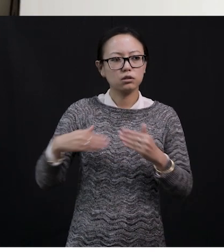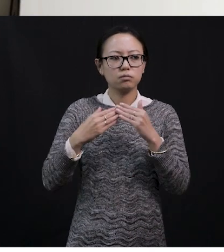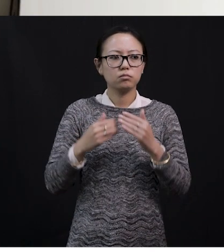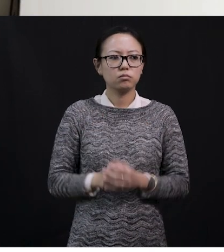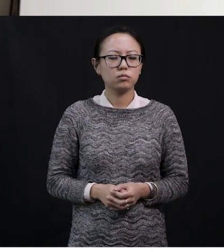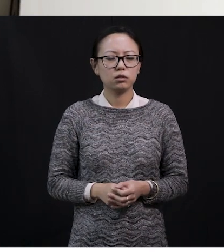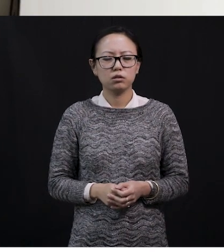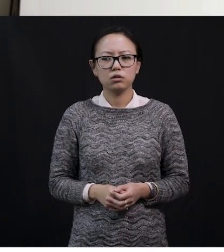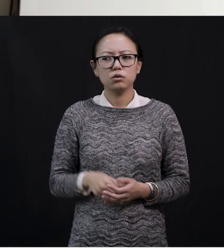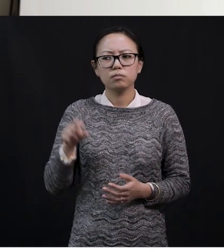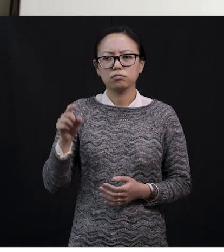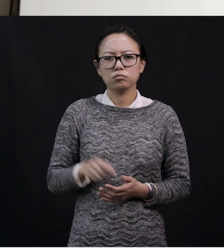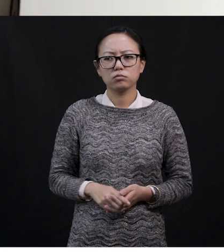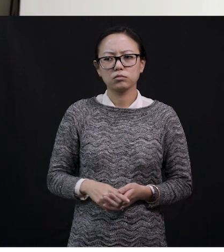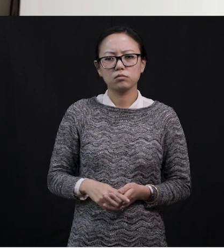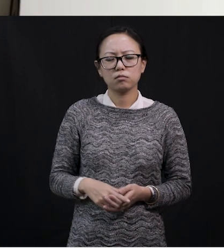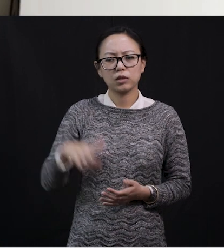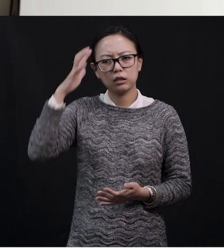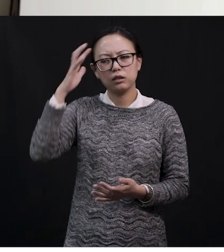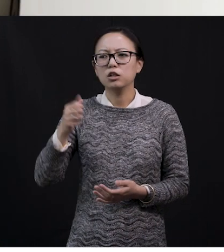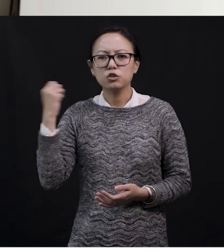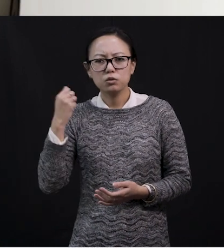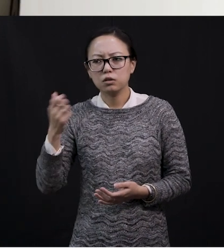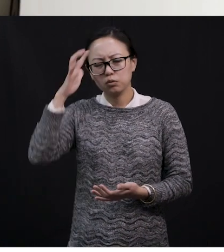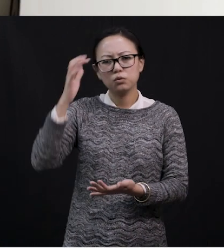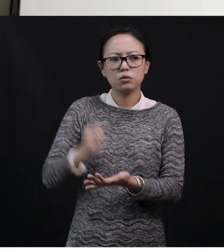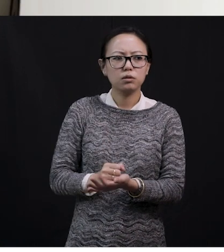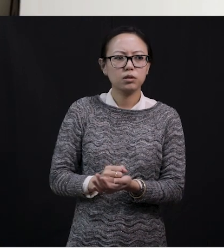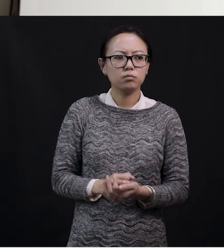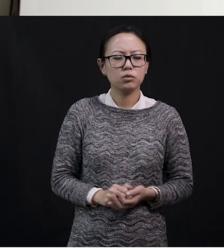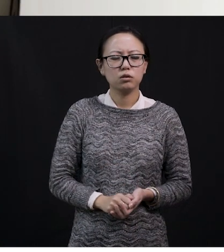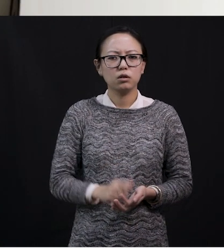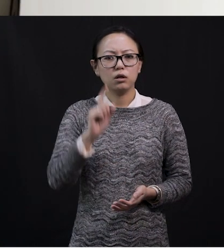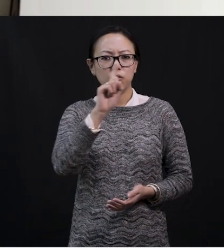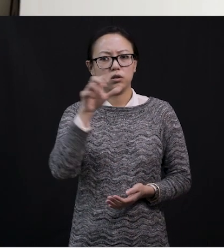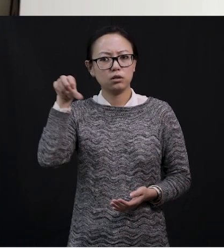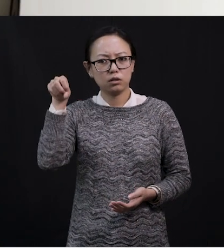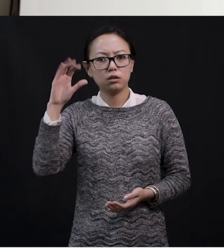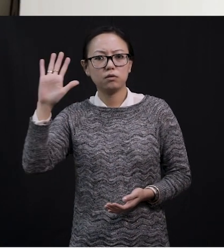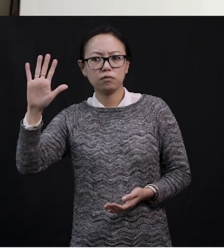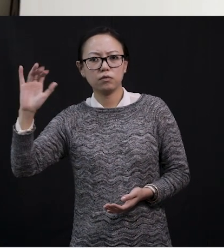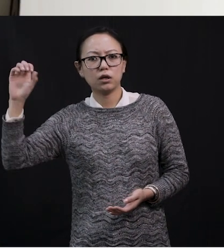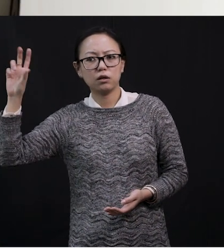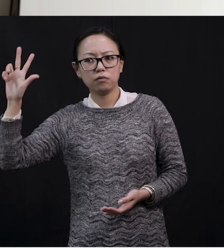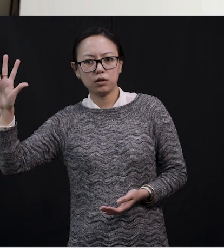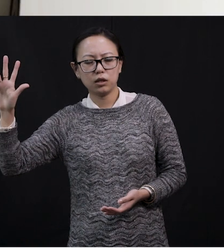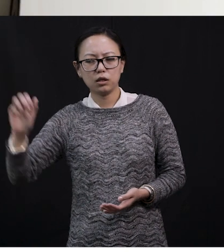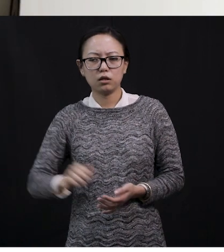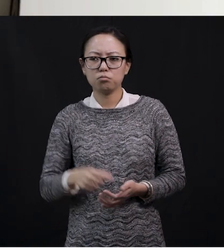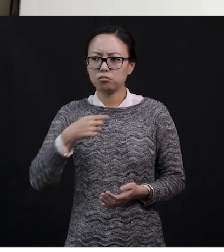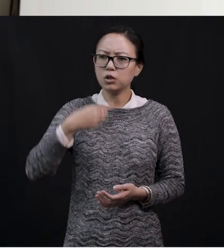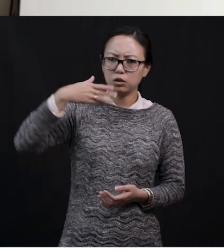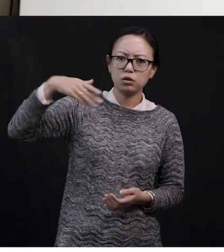Just throw back your mind and tell me, did I go to Ranchi in 58? So this encounter with Parimal Ghosh is